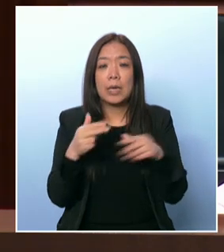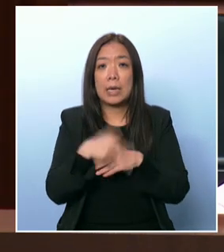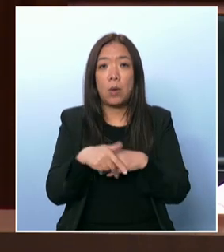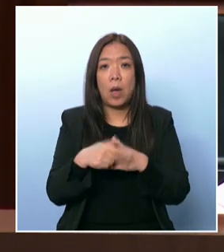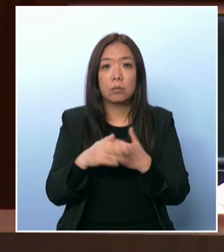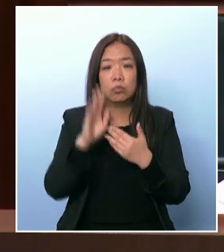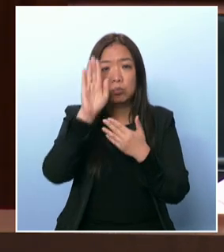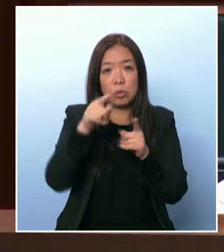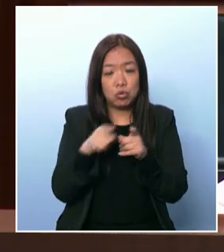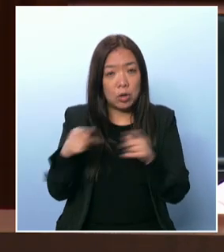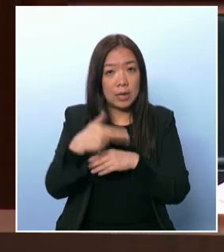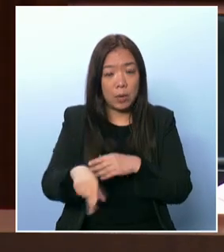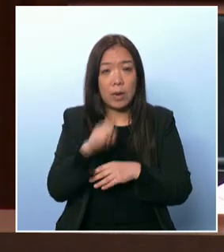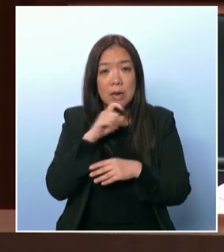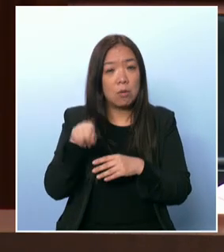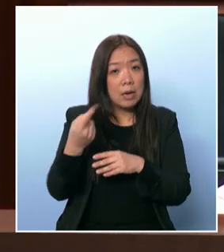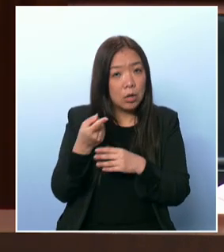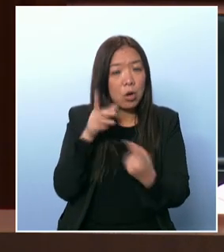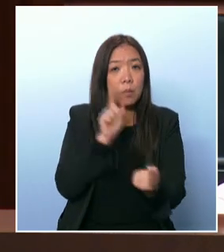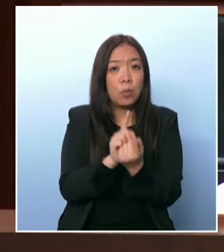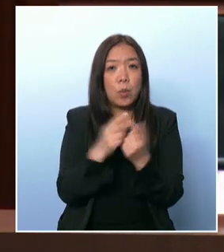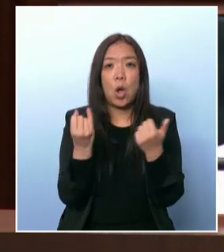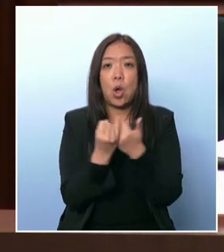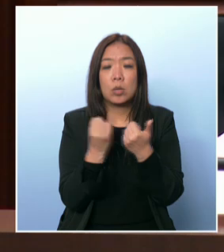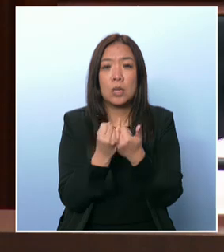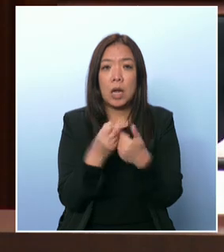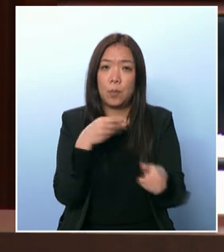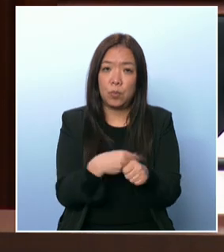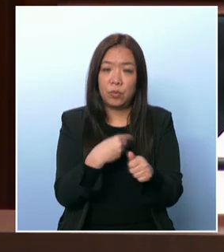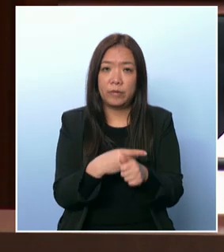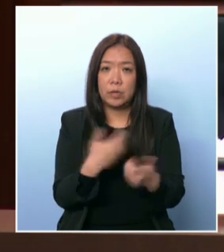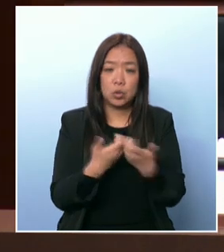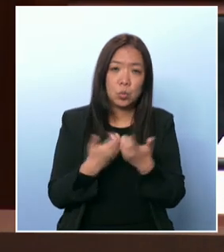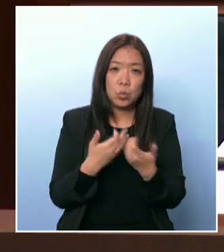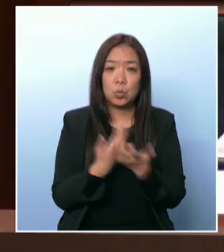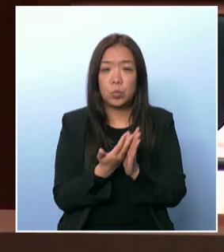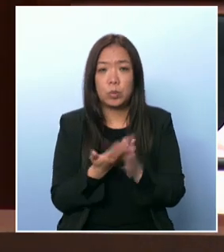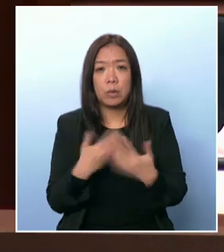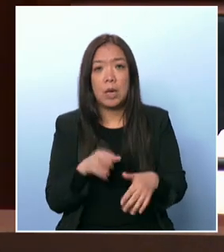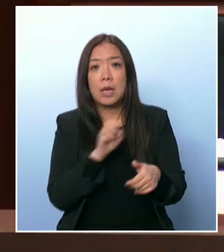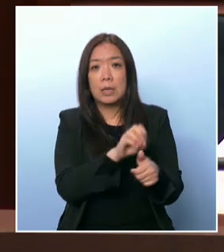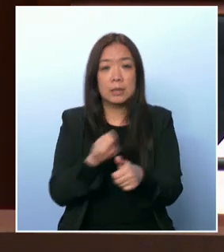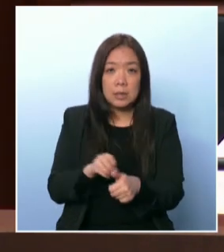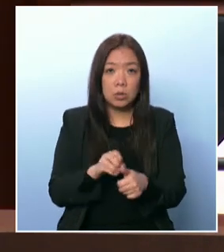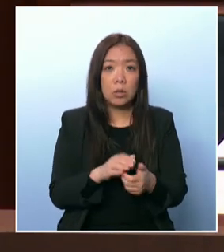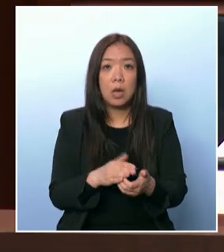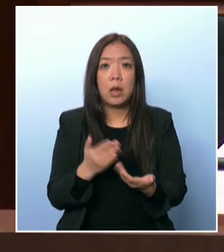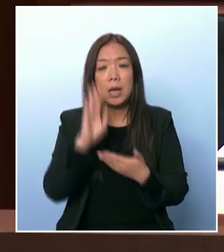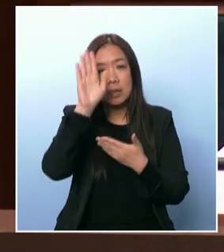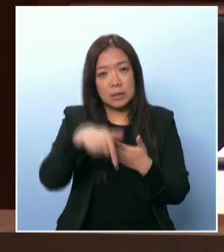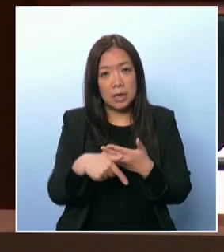mentioned short, medium, and long-term development plan for the HKU. This is just the medium-range